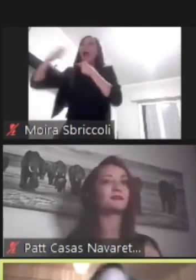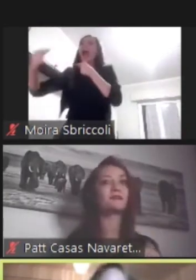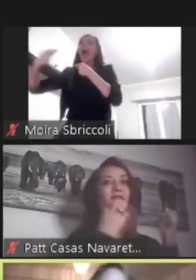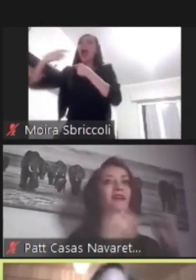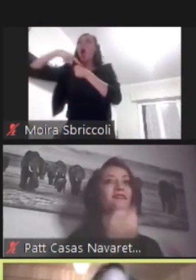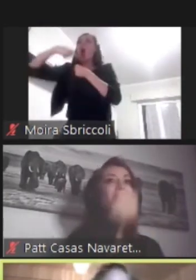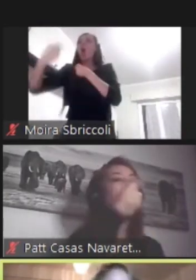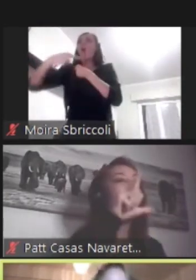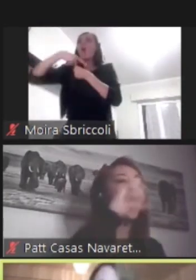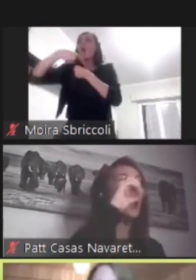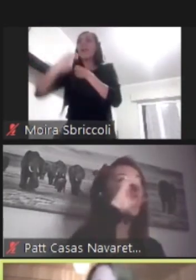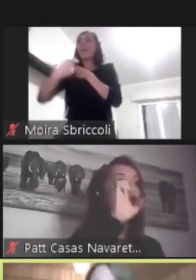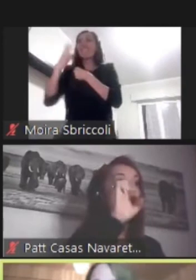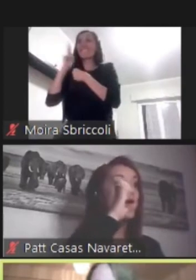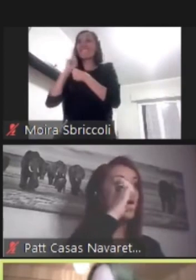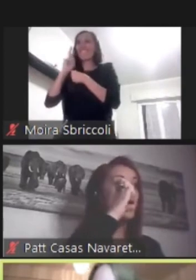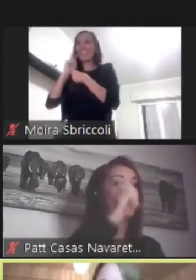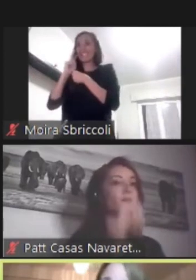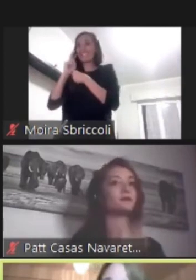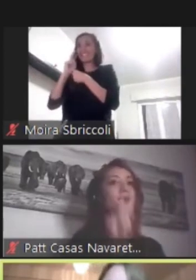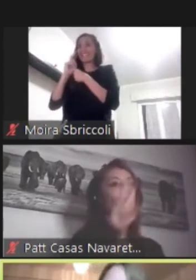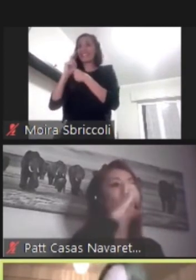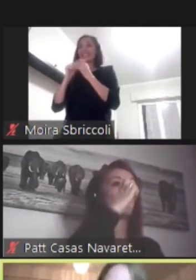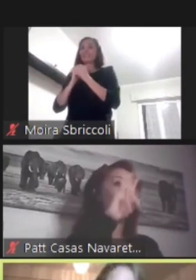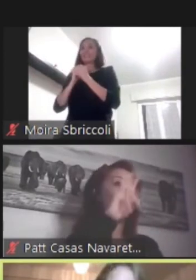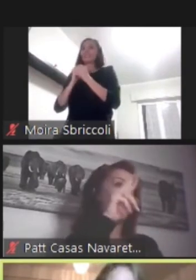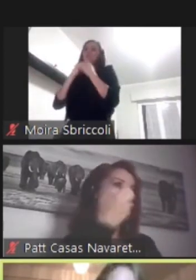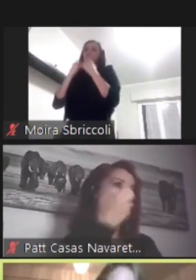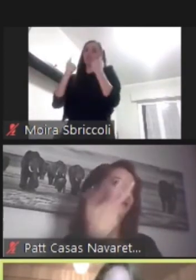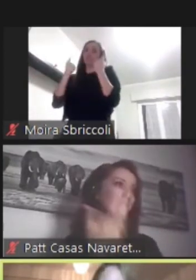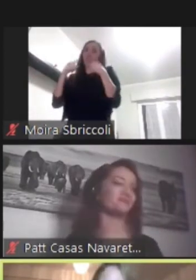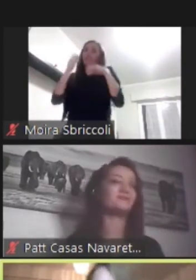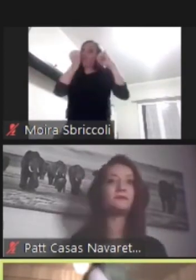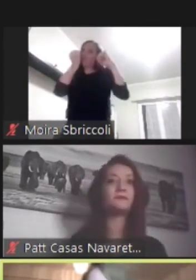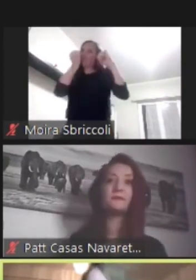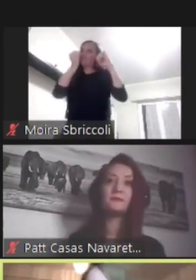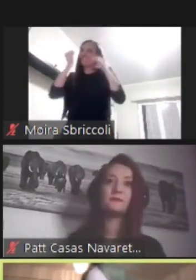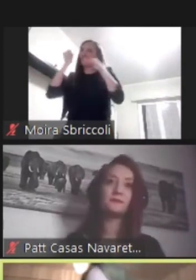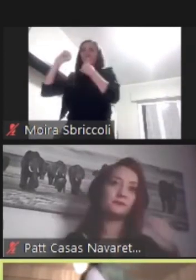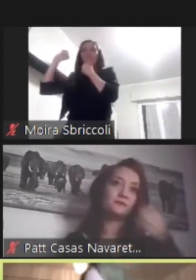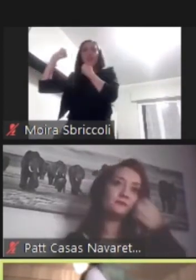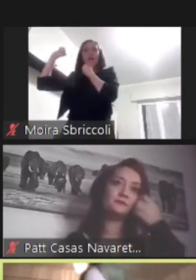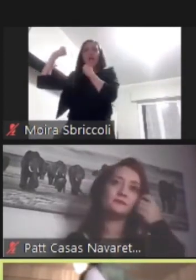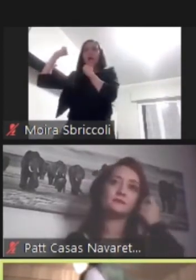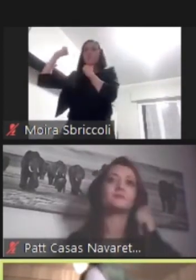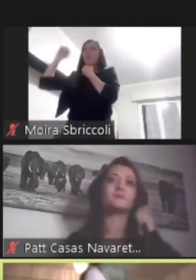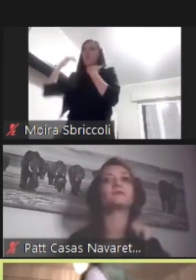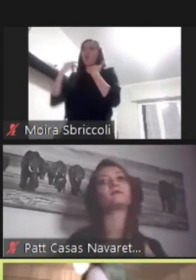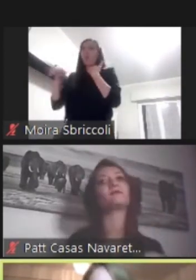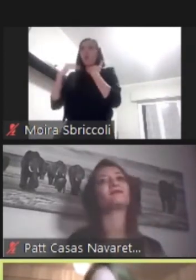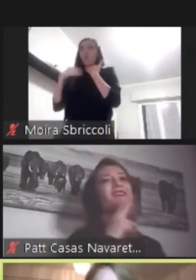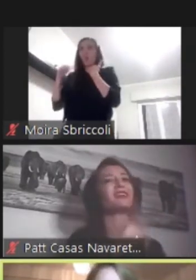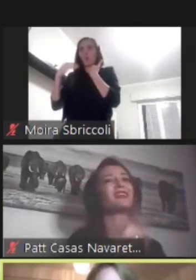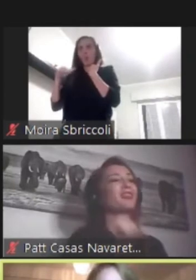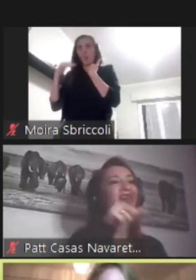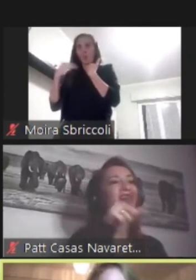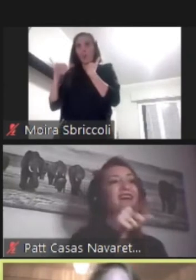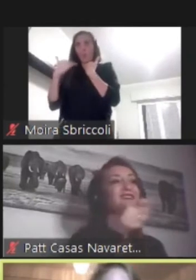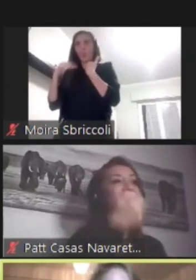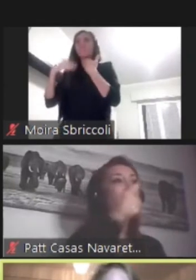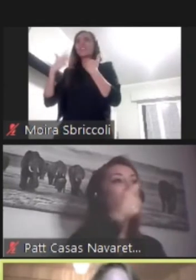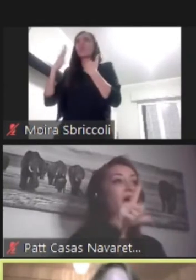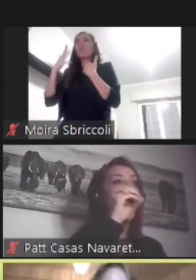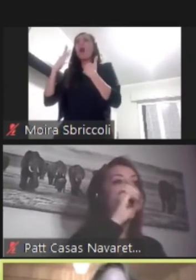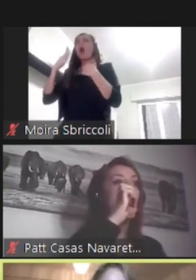for years, almost 6,000 years. They've been using aloe vera for its healing